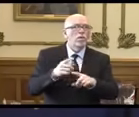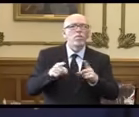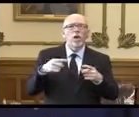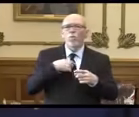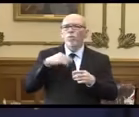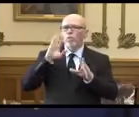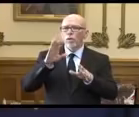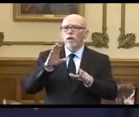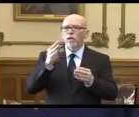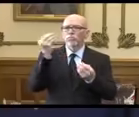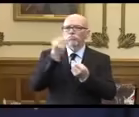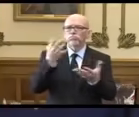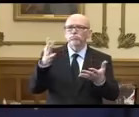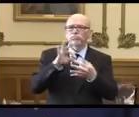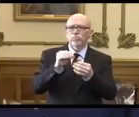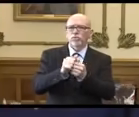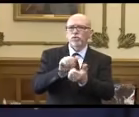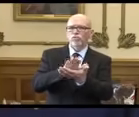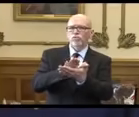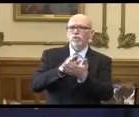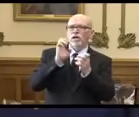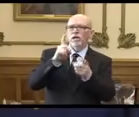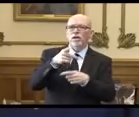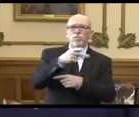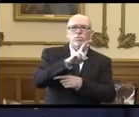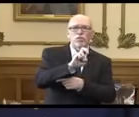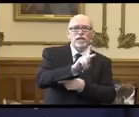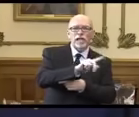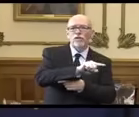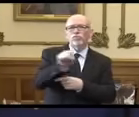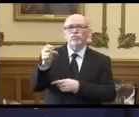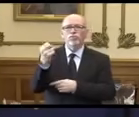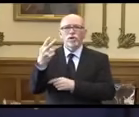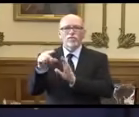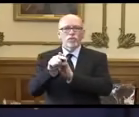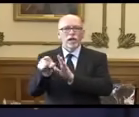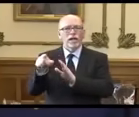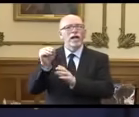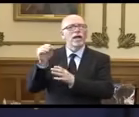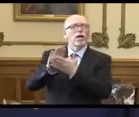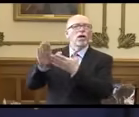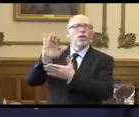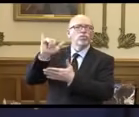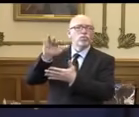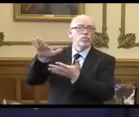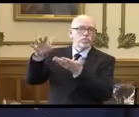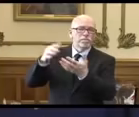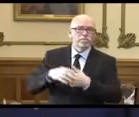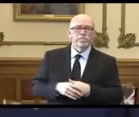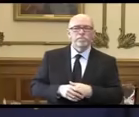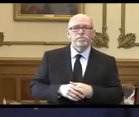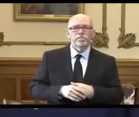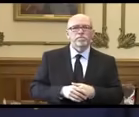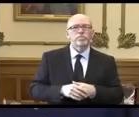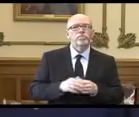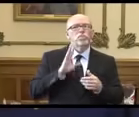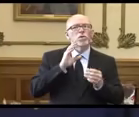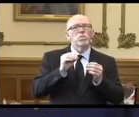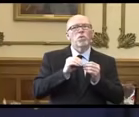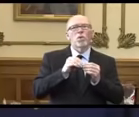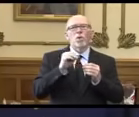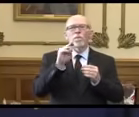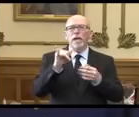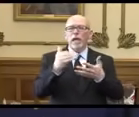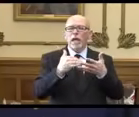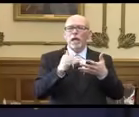us on the education front, both pre-K through 12 and then higher ed as well, more in the middle of the month.